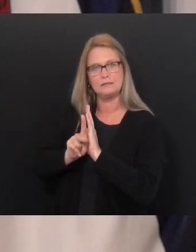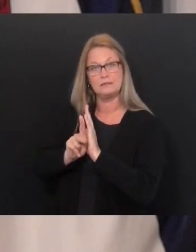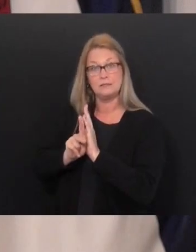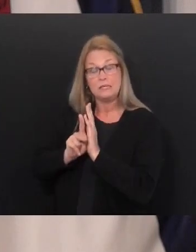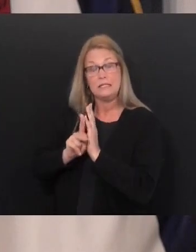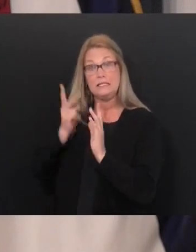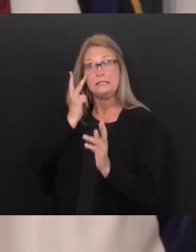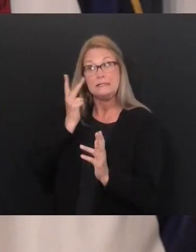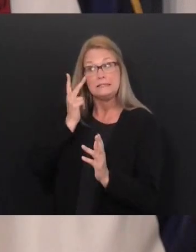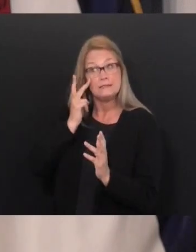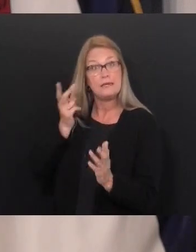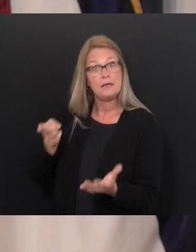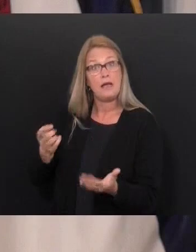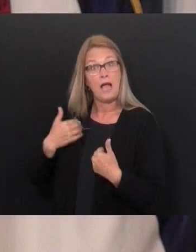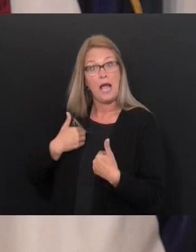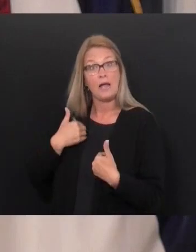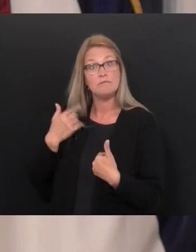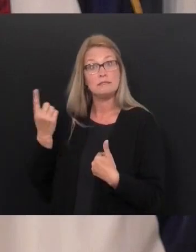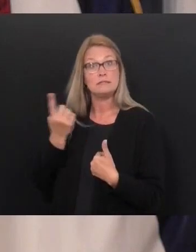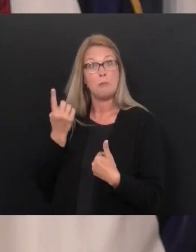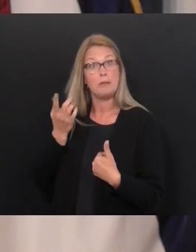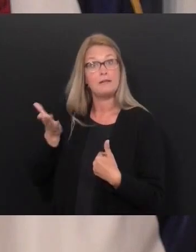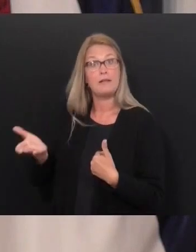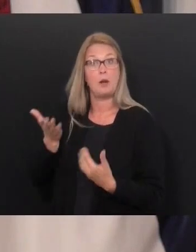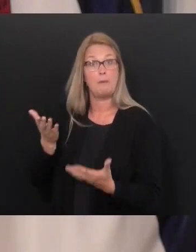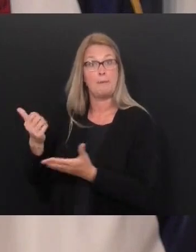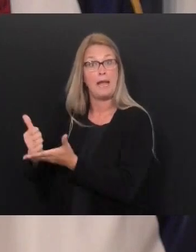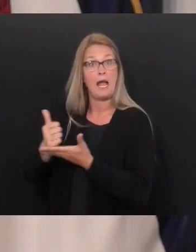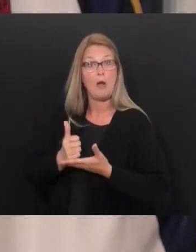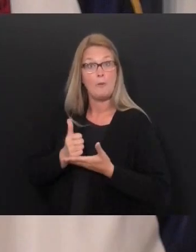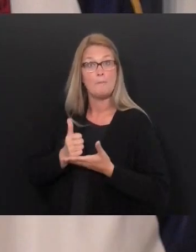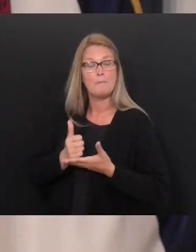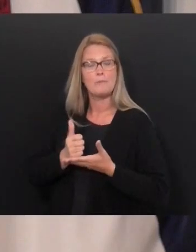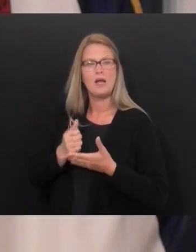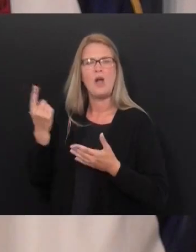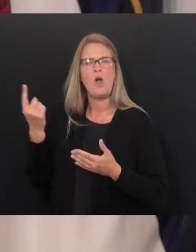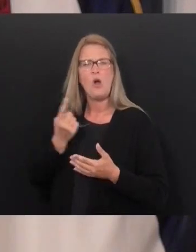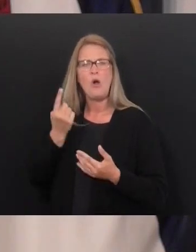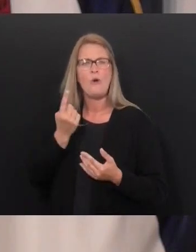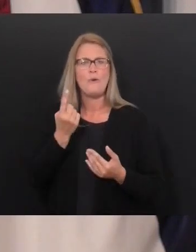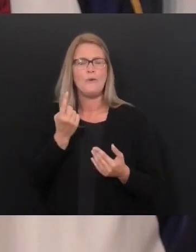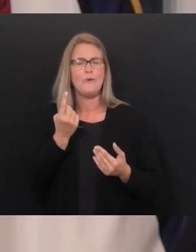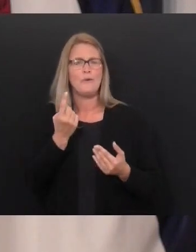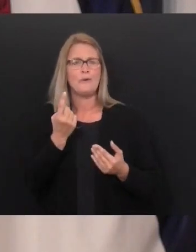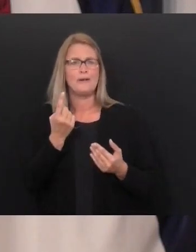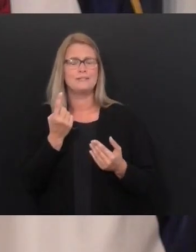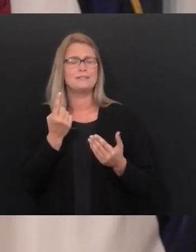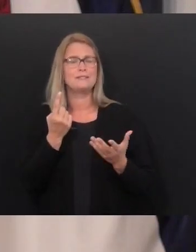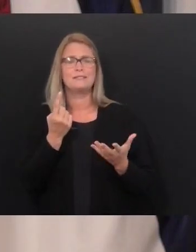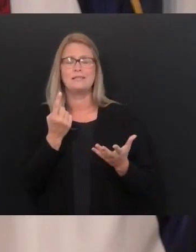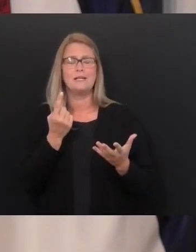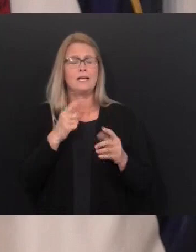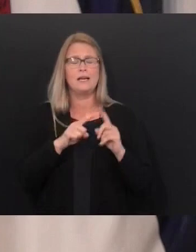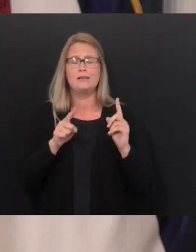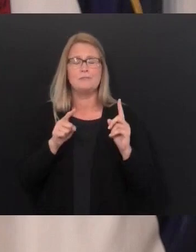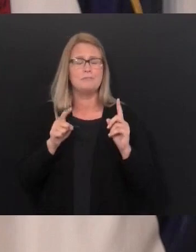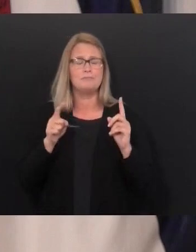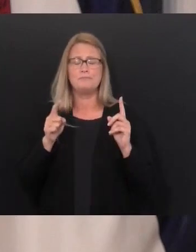and, and read, triple recheck and everything, because But from the standpoint